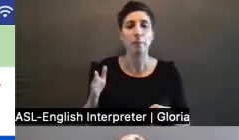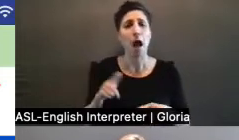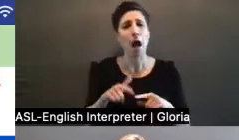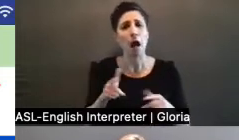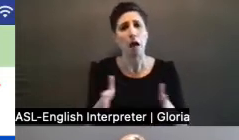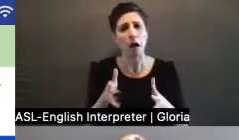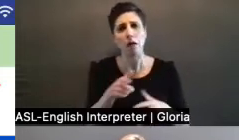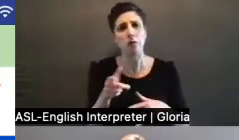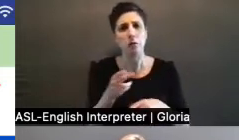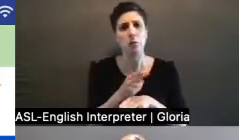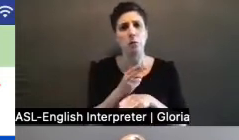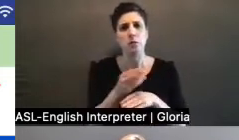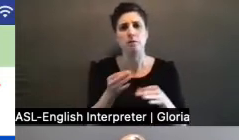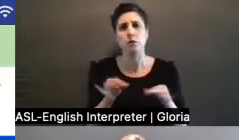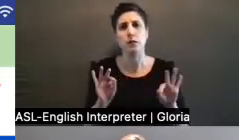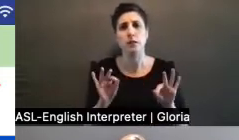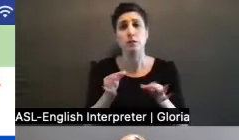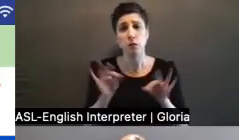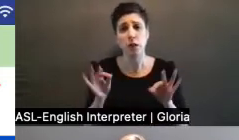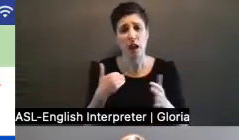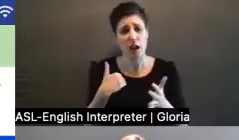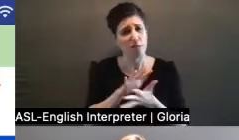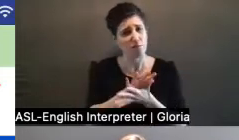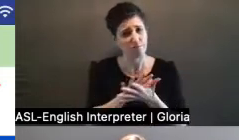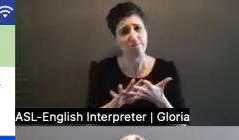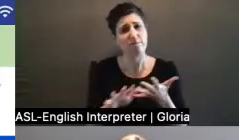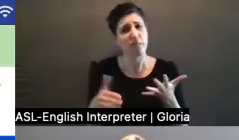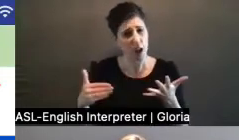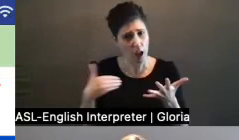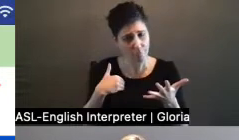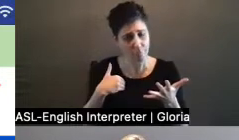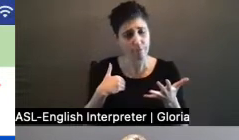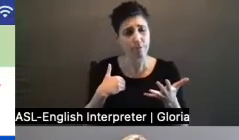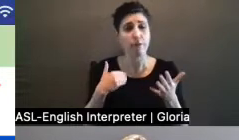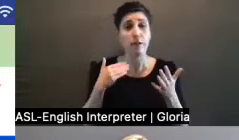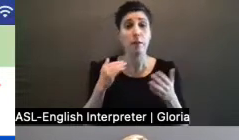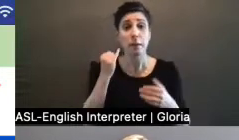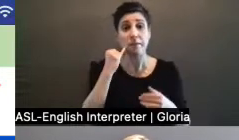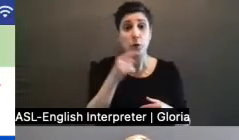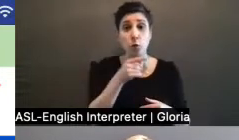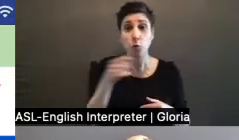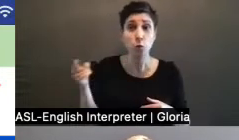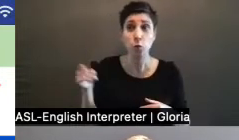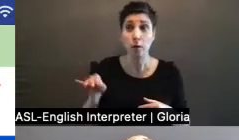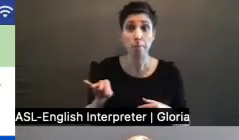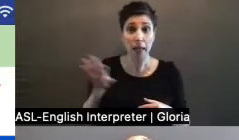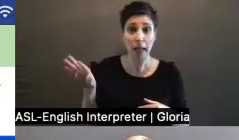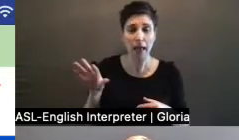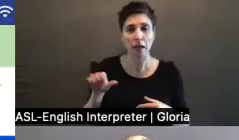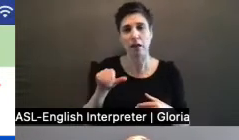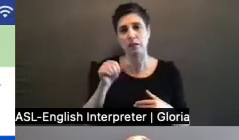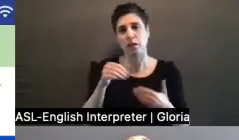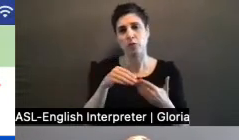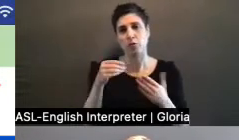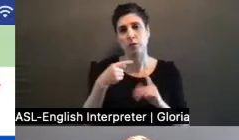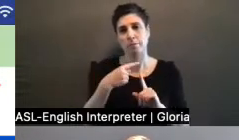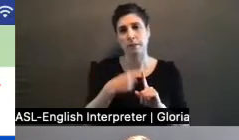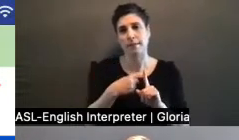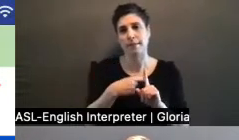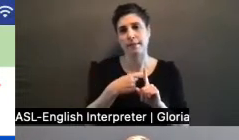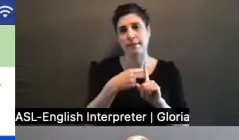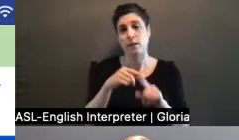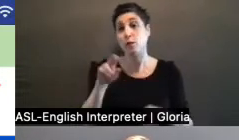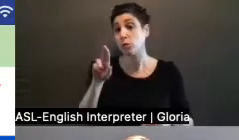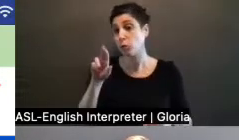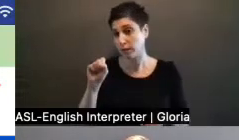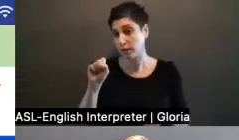use without having to pay for it. But if you do decide to pay, the minimum fee is $10 a month, and I think it's US